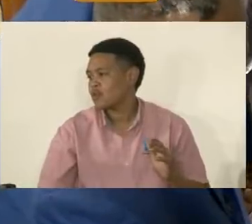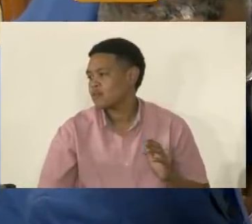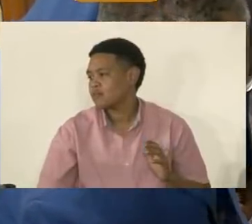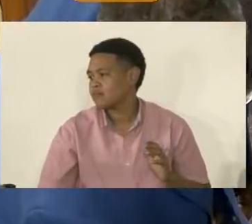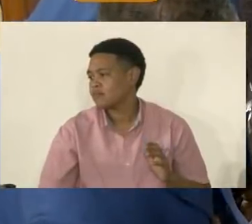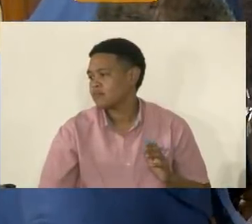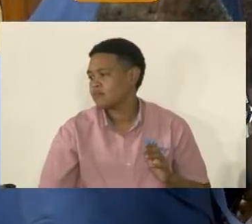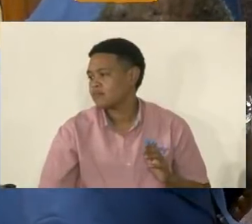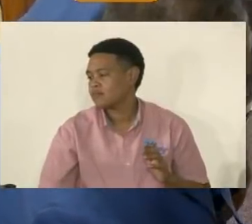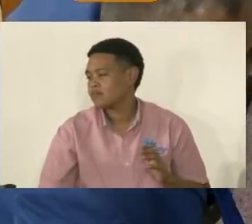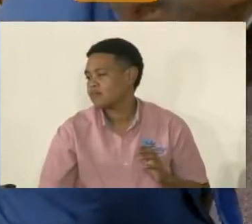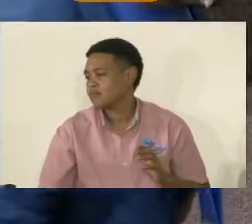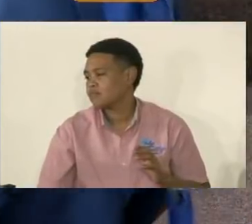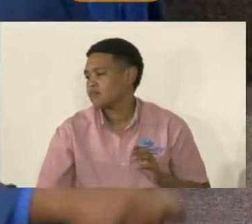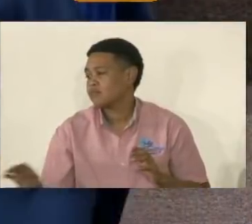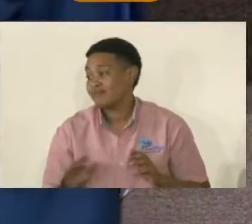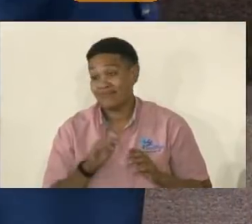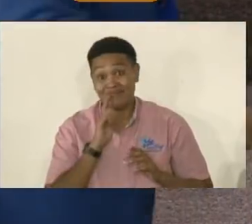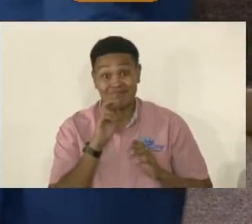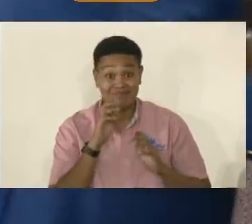2 of Vision 2030,